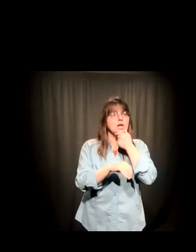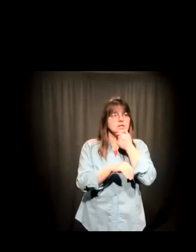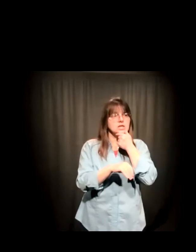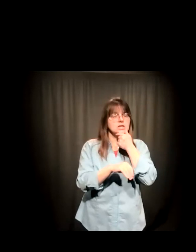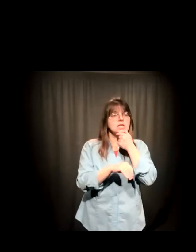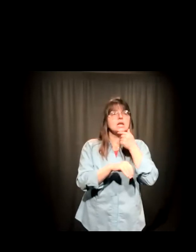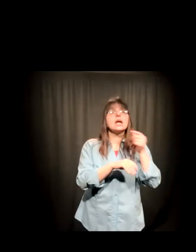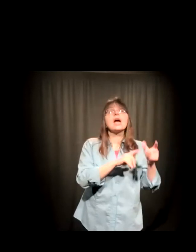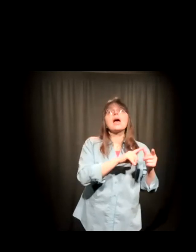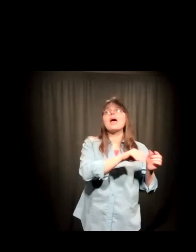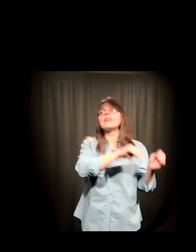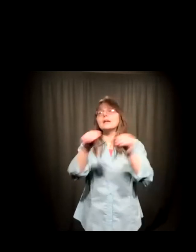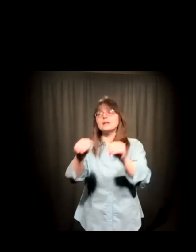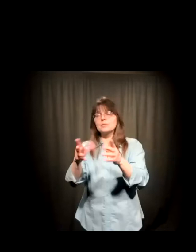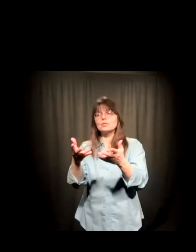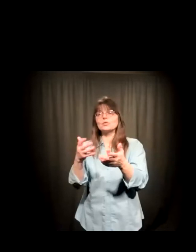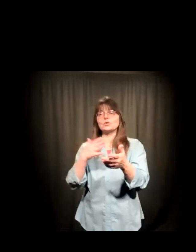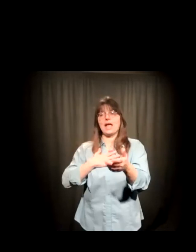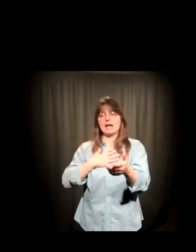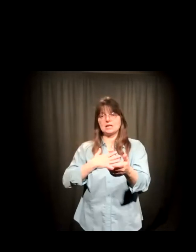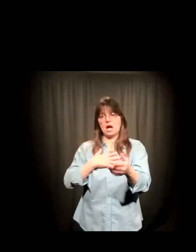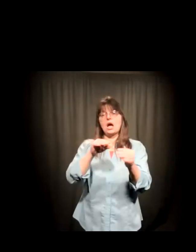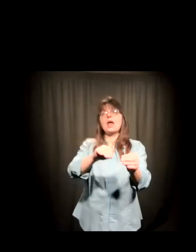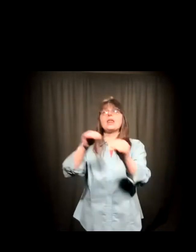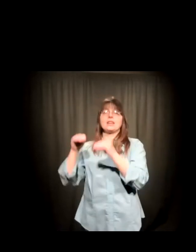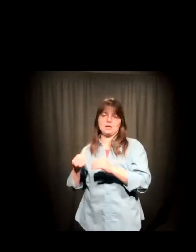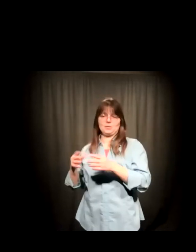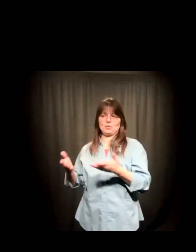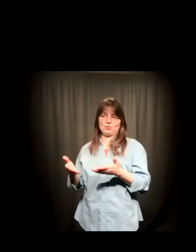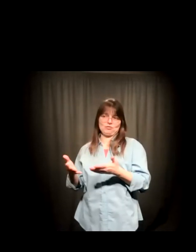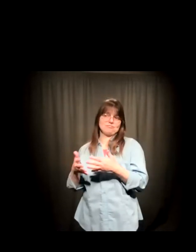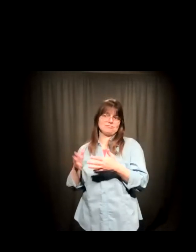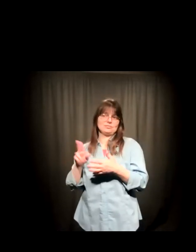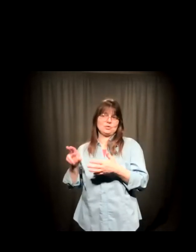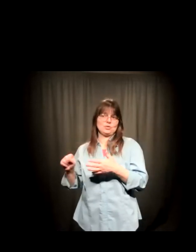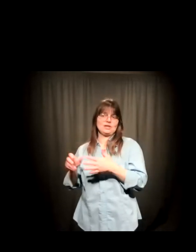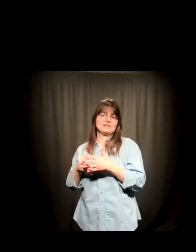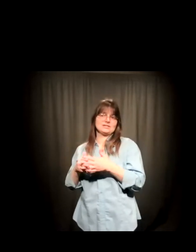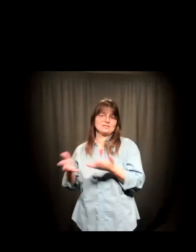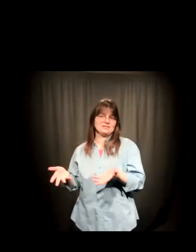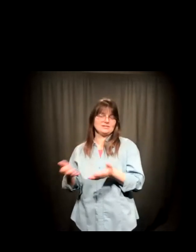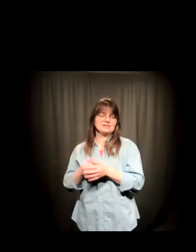to America. This is right after he comes to America, within a week.